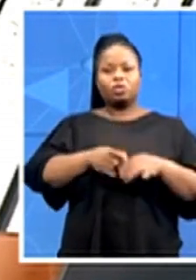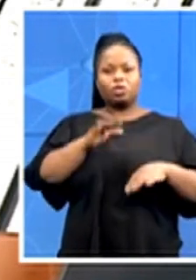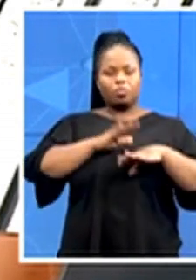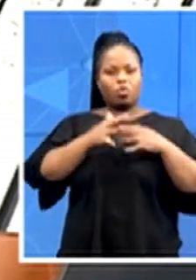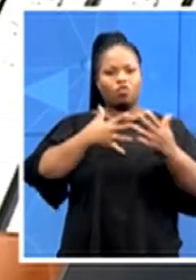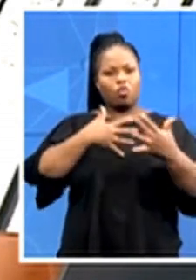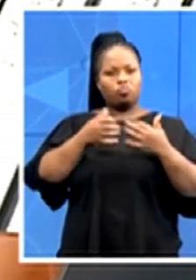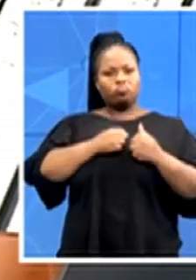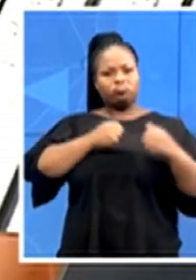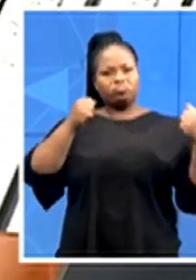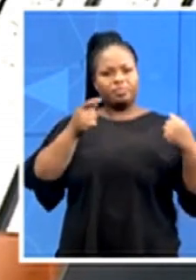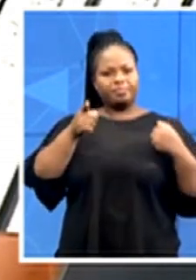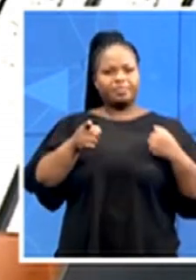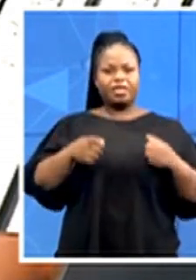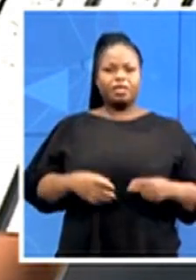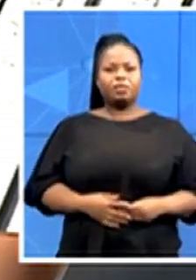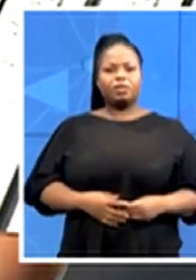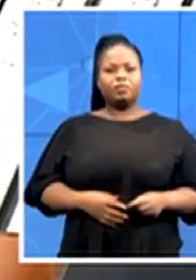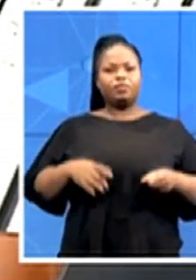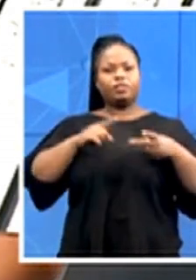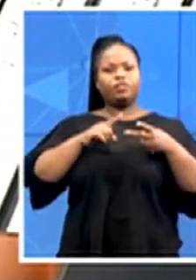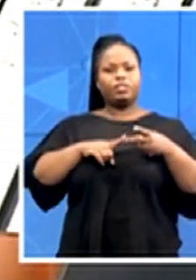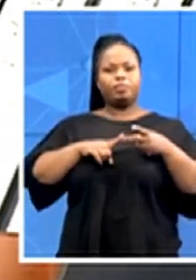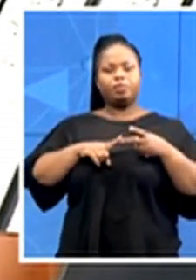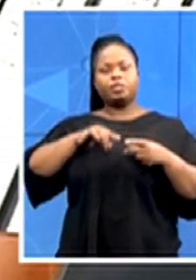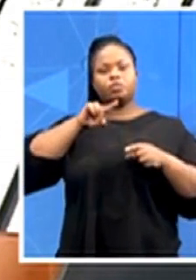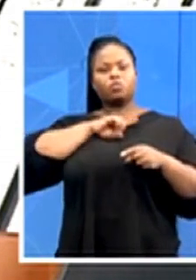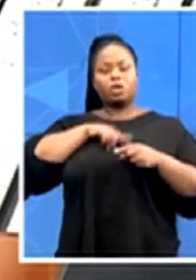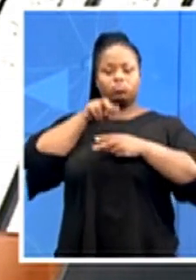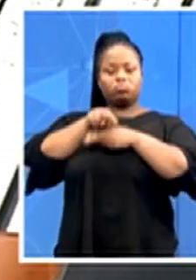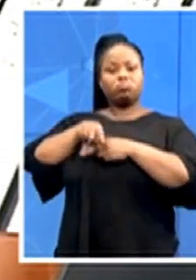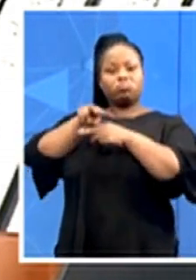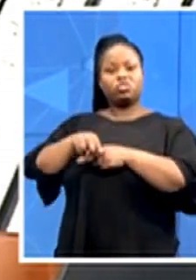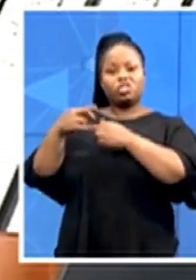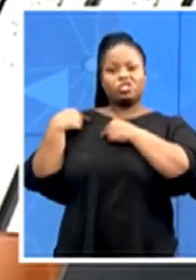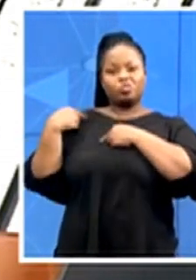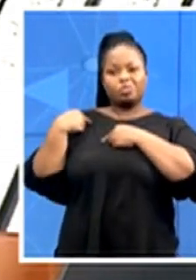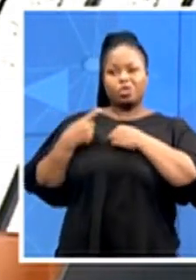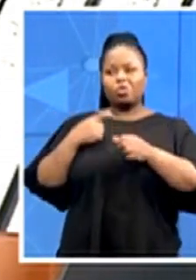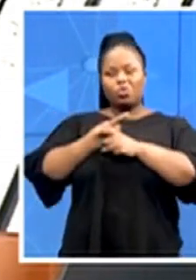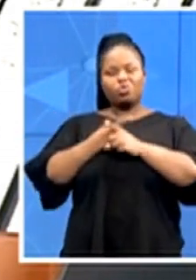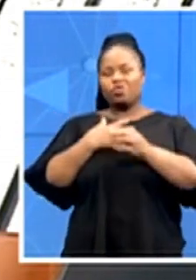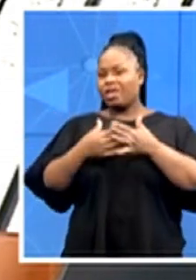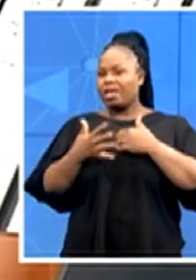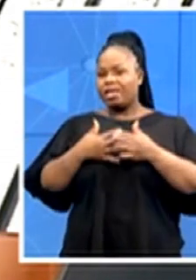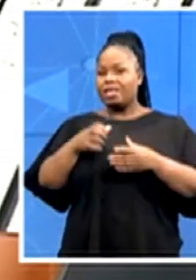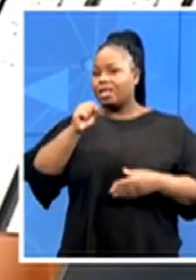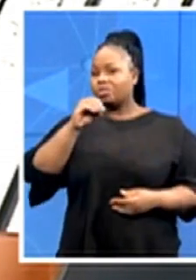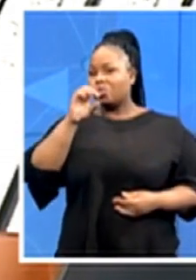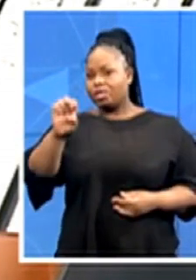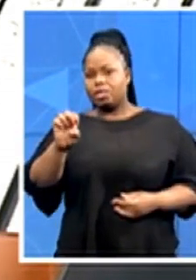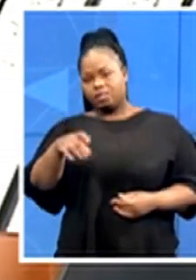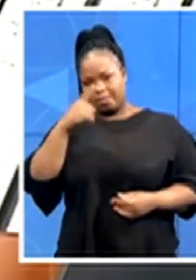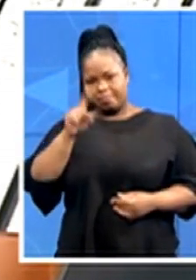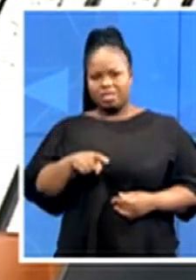accountability, and oversight, and subject all strategic SOEs to more rigorous requirements